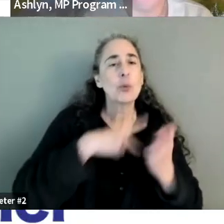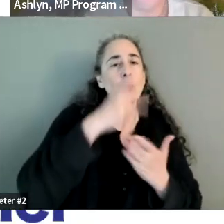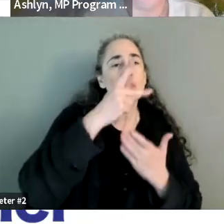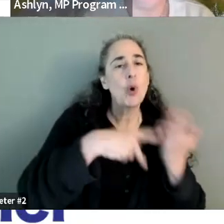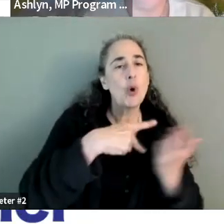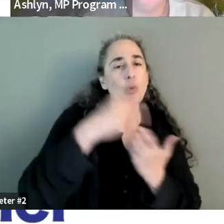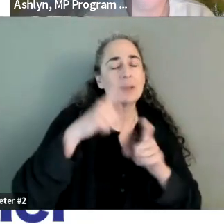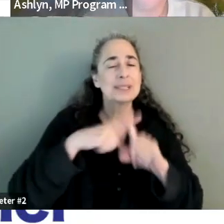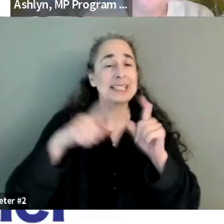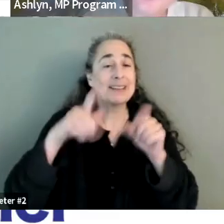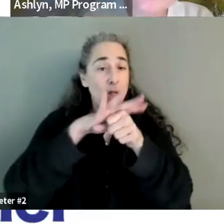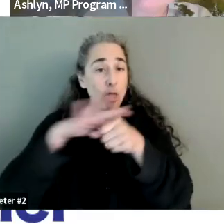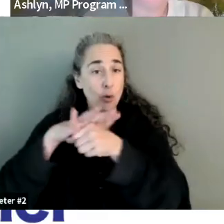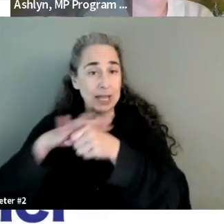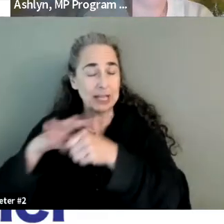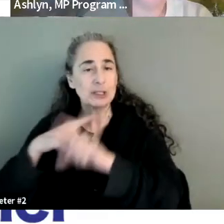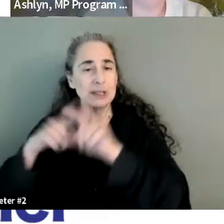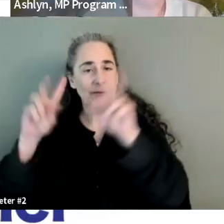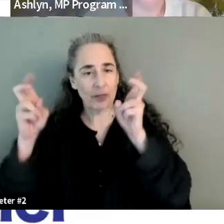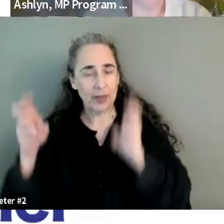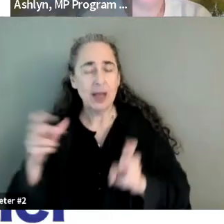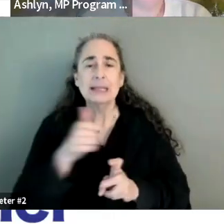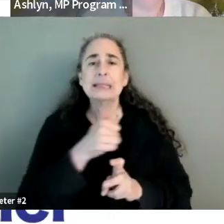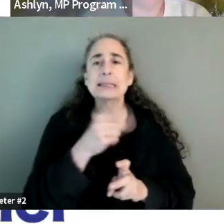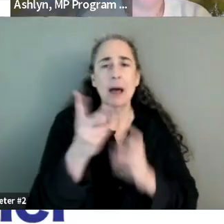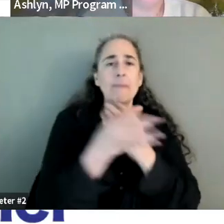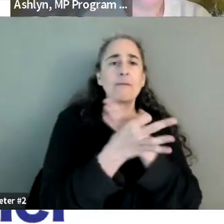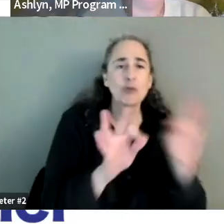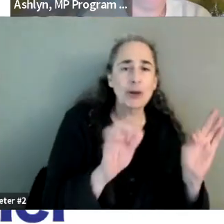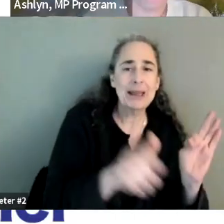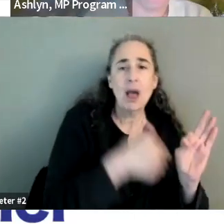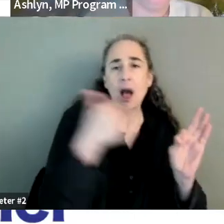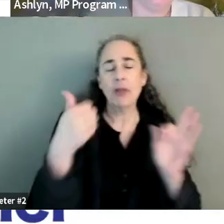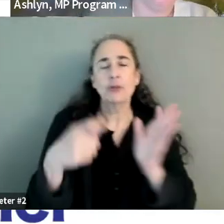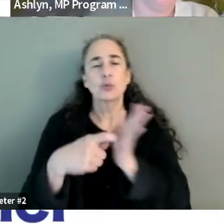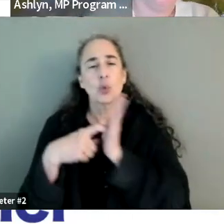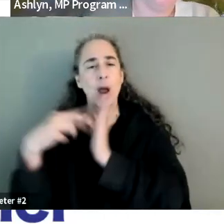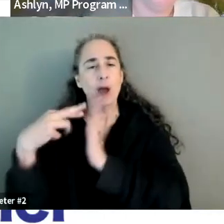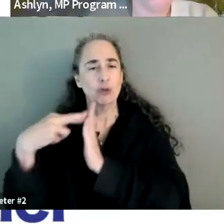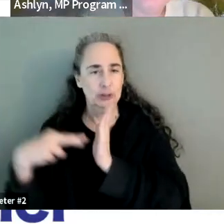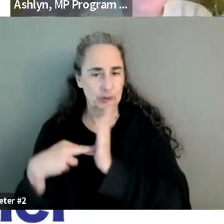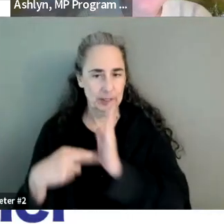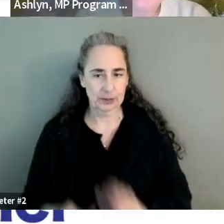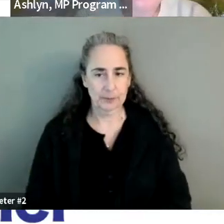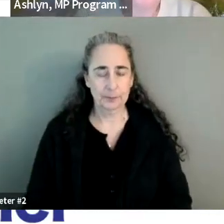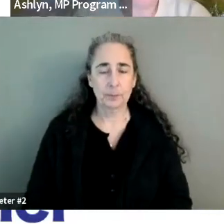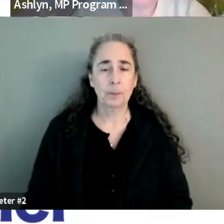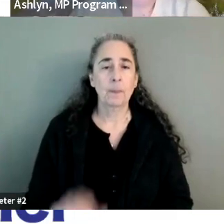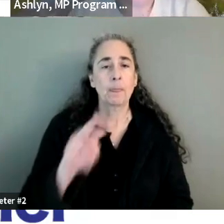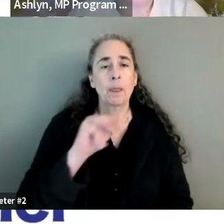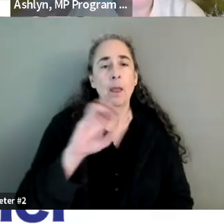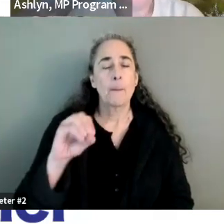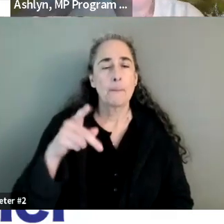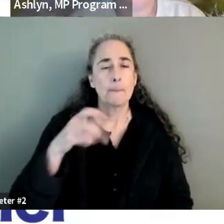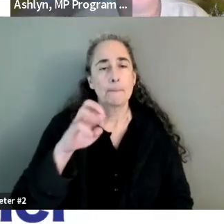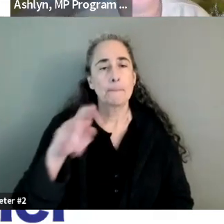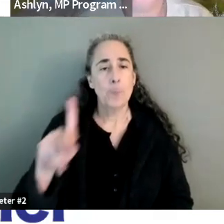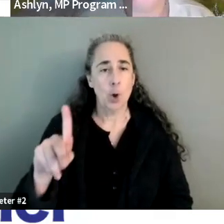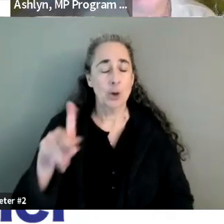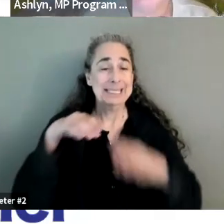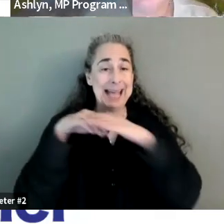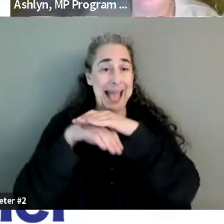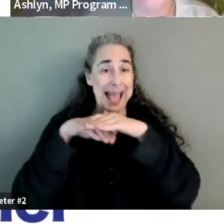locations. Some events are free and others do require registration. Montgomery Park's Program Access